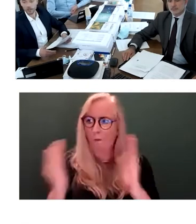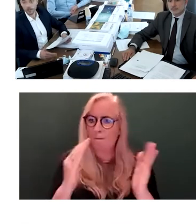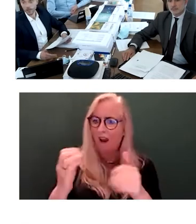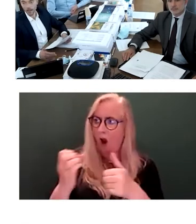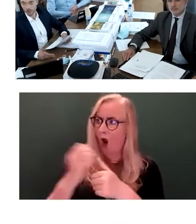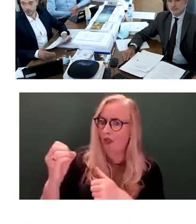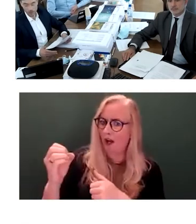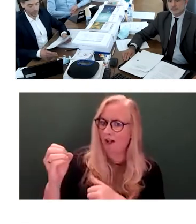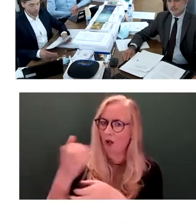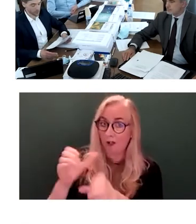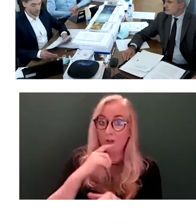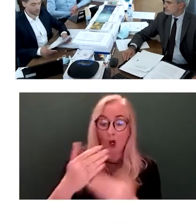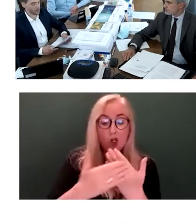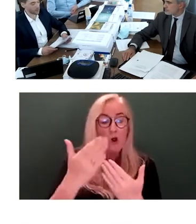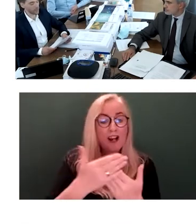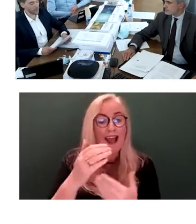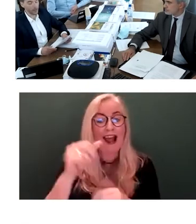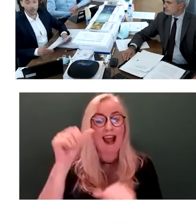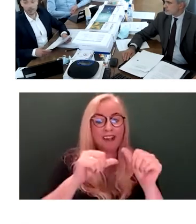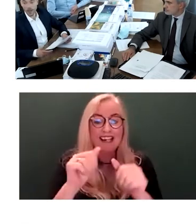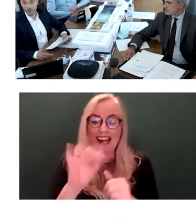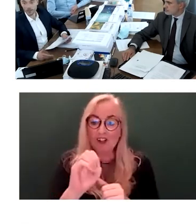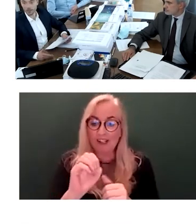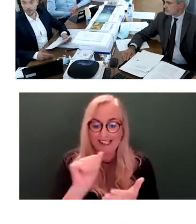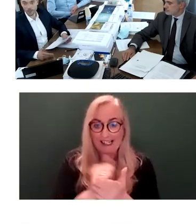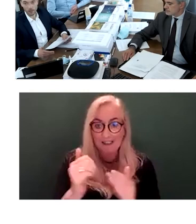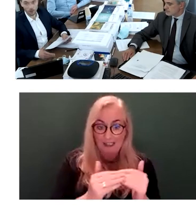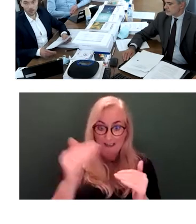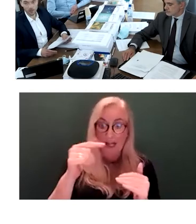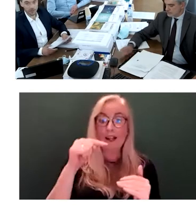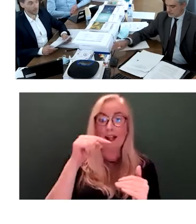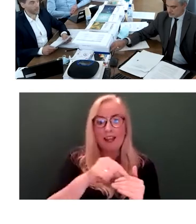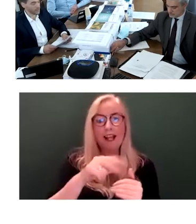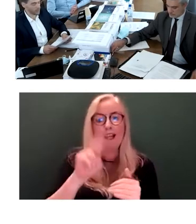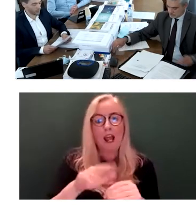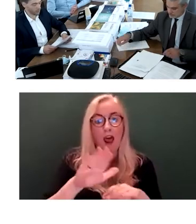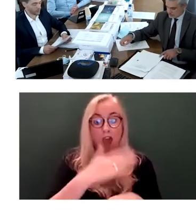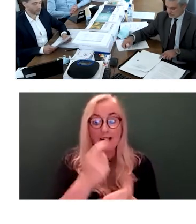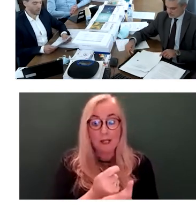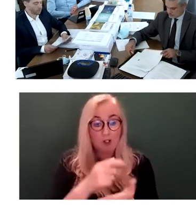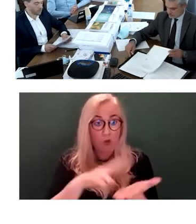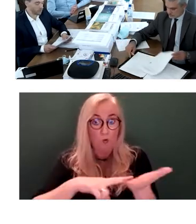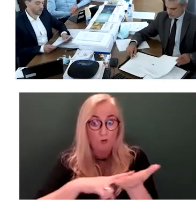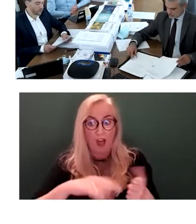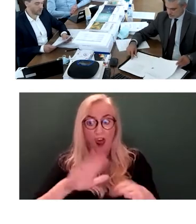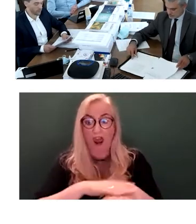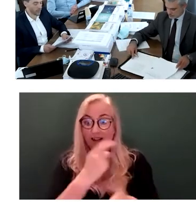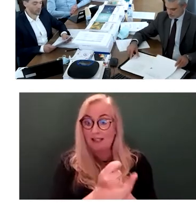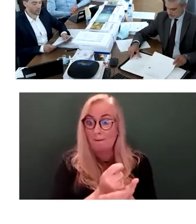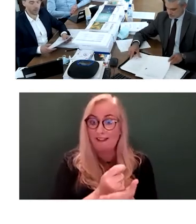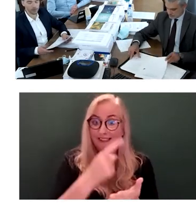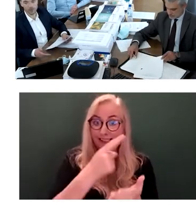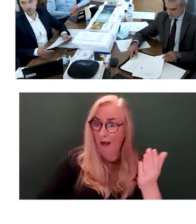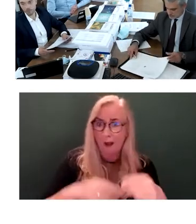allowing young adults of the age of 16 already to enter long-term disability benefits before even